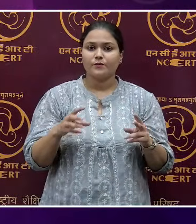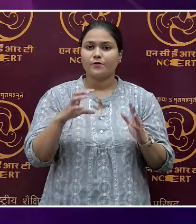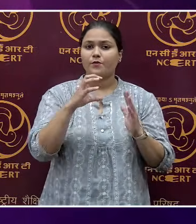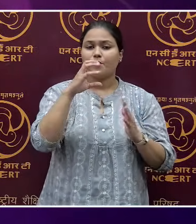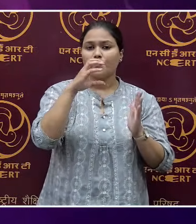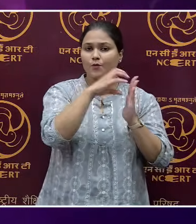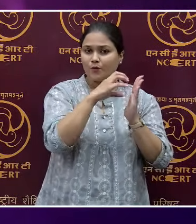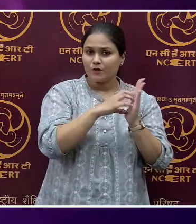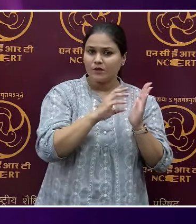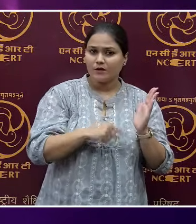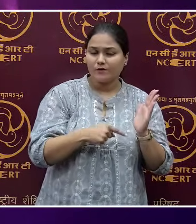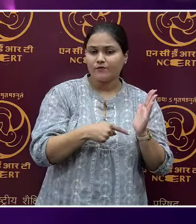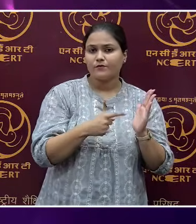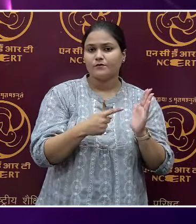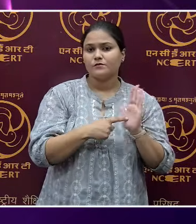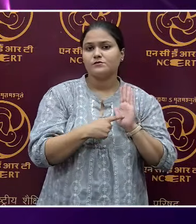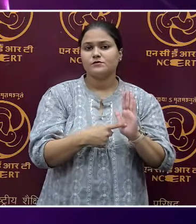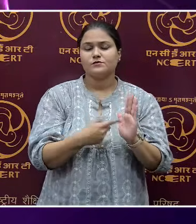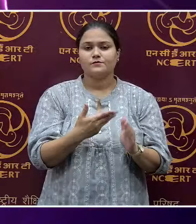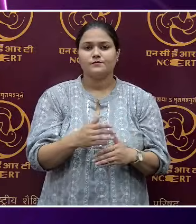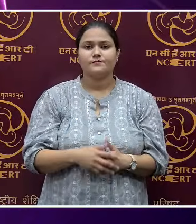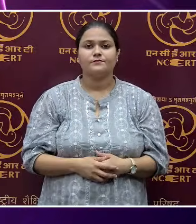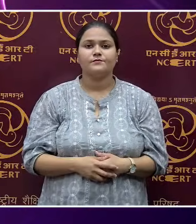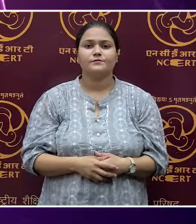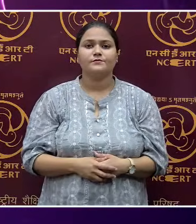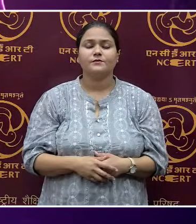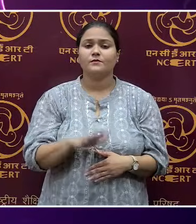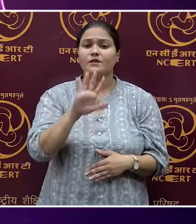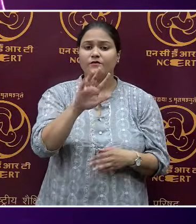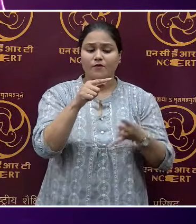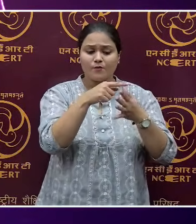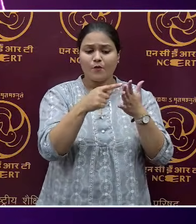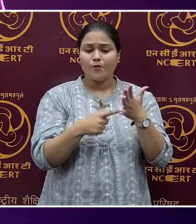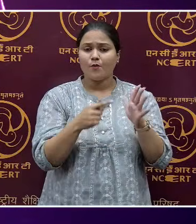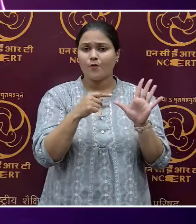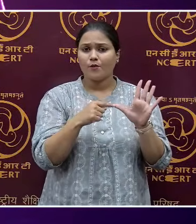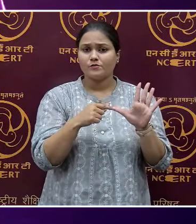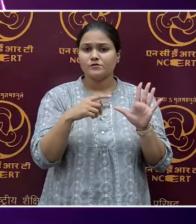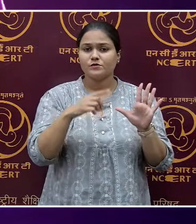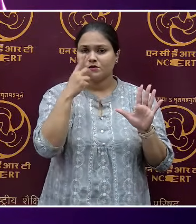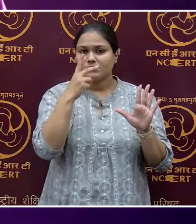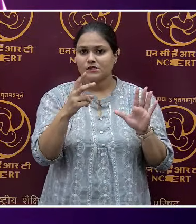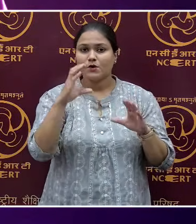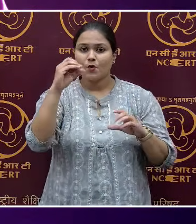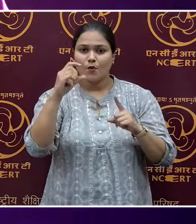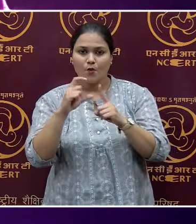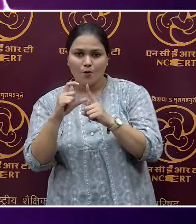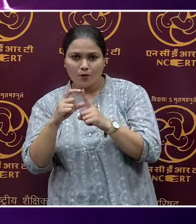Yeah. So in fifth option, you can see odd or even number. Okay.